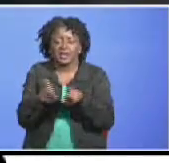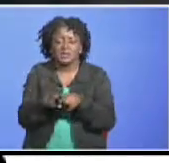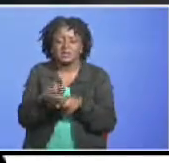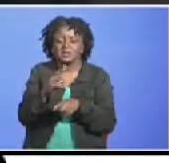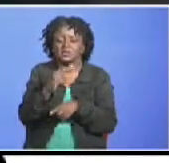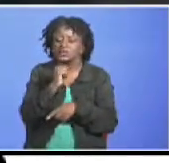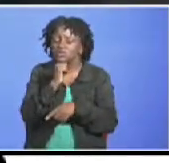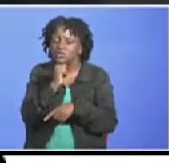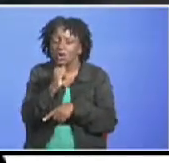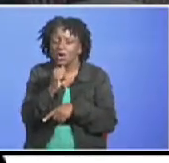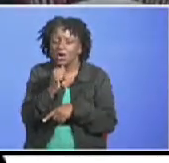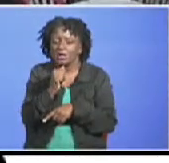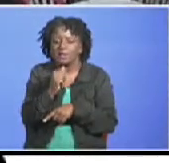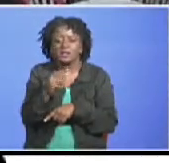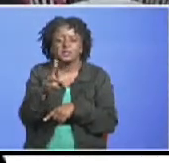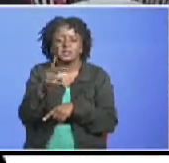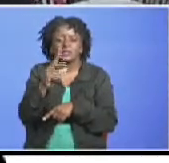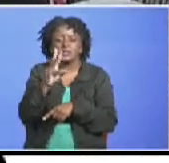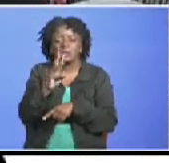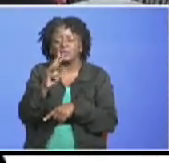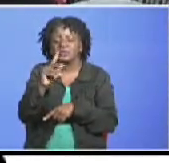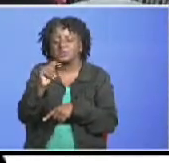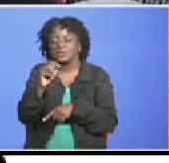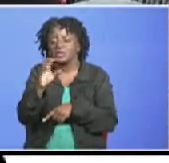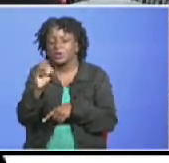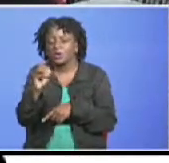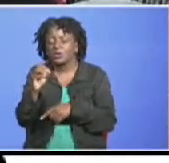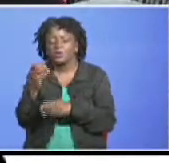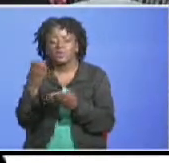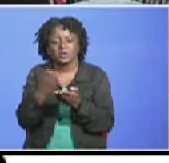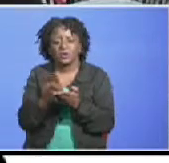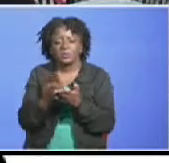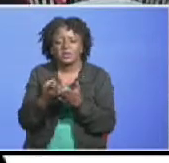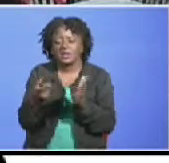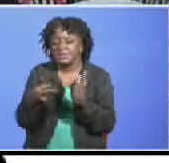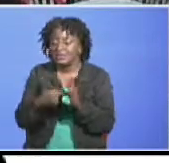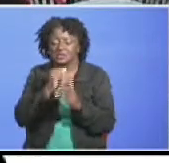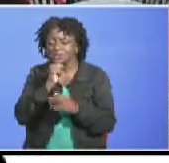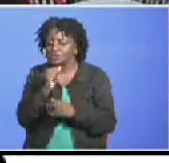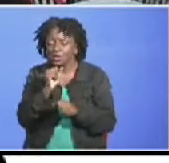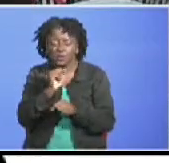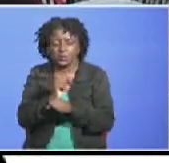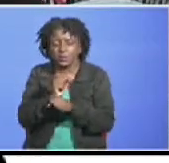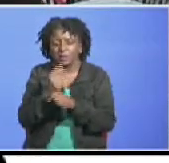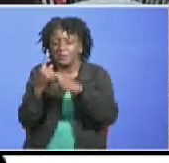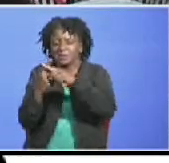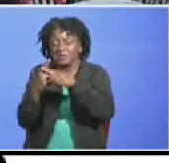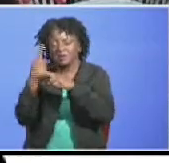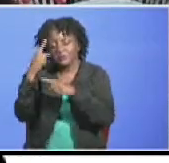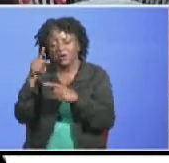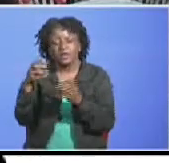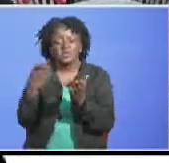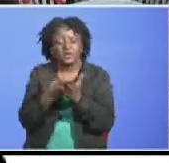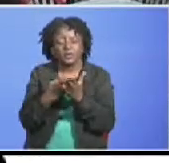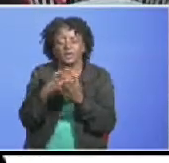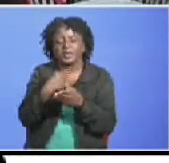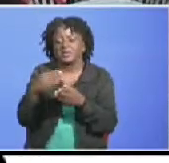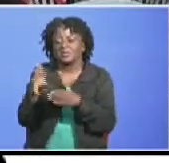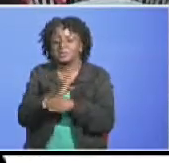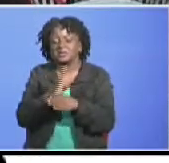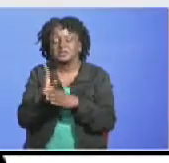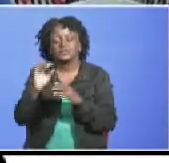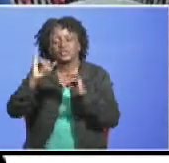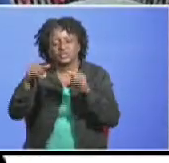as a non-WTO economy. This doesn't work positively for the economy and the businesses, just